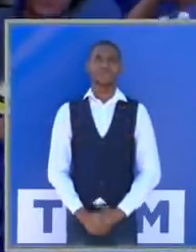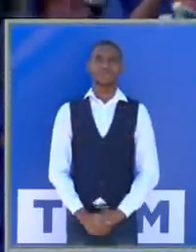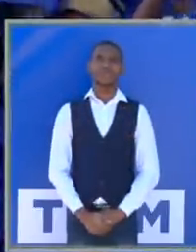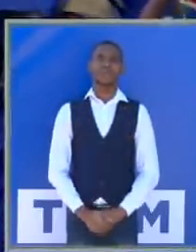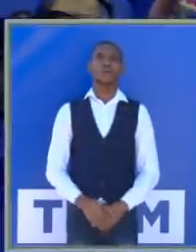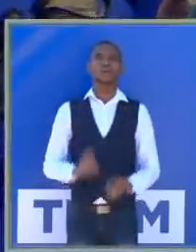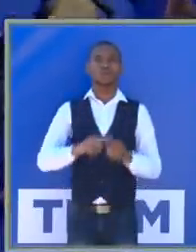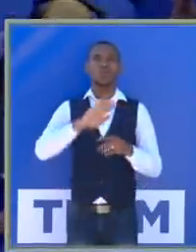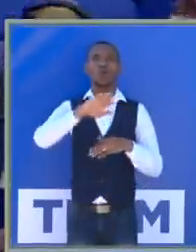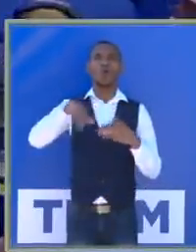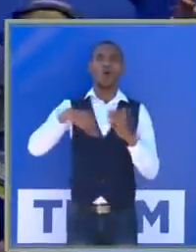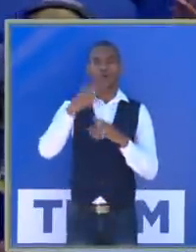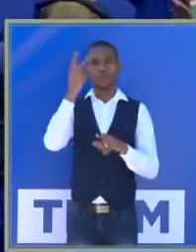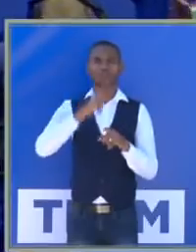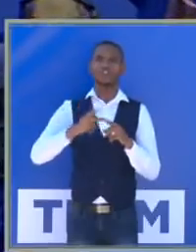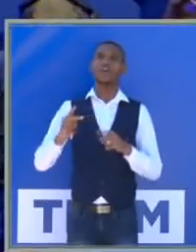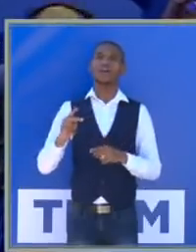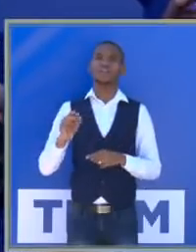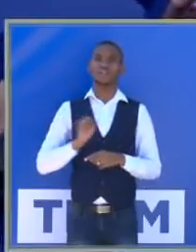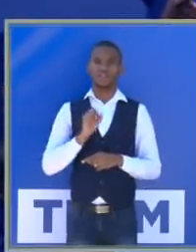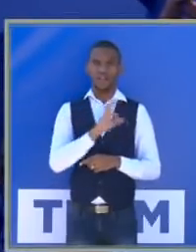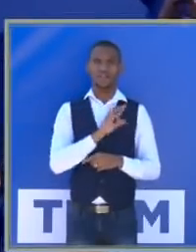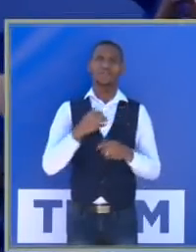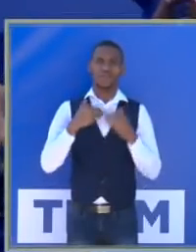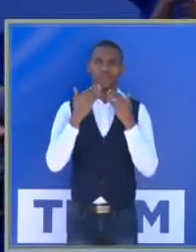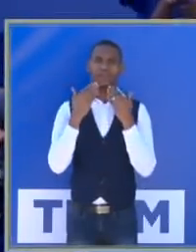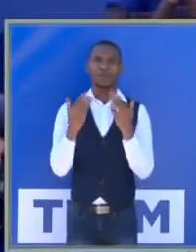to all our professional staff,